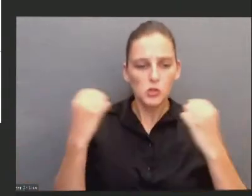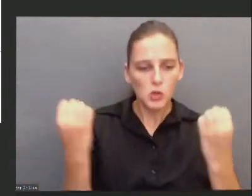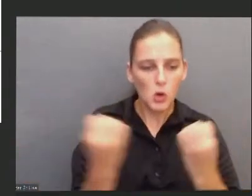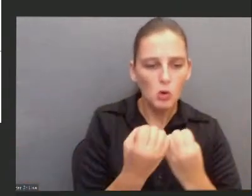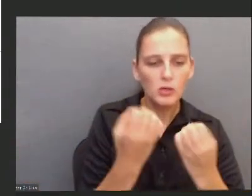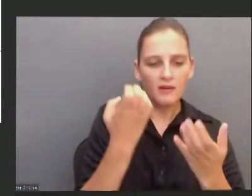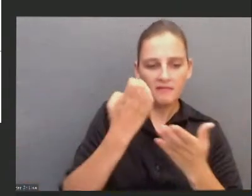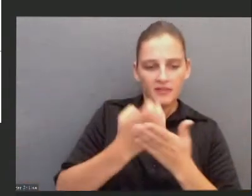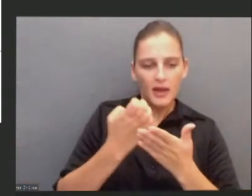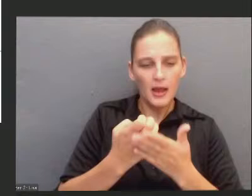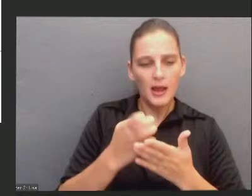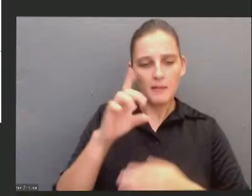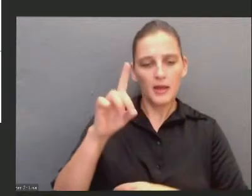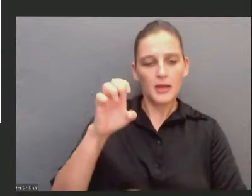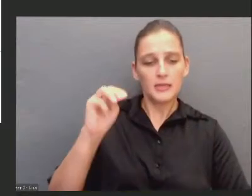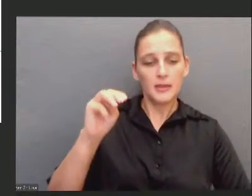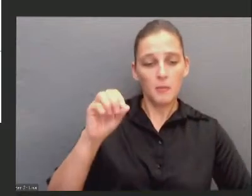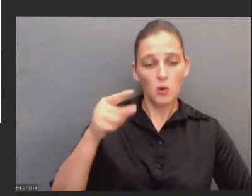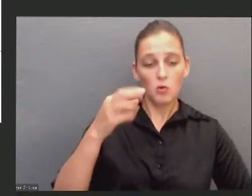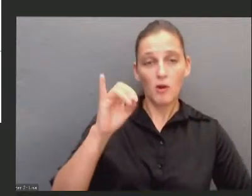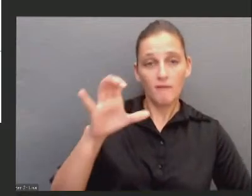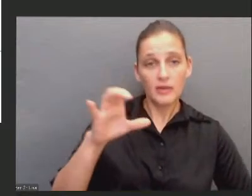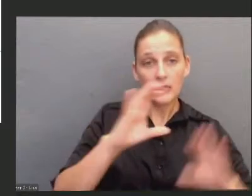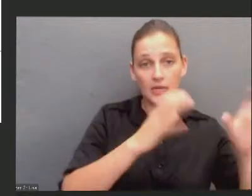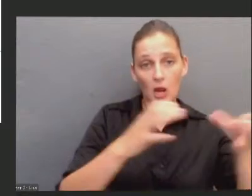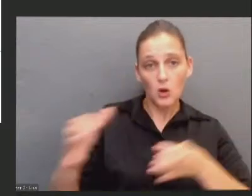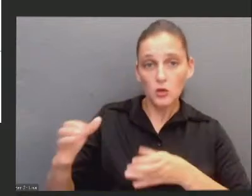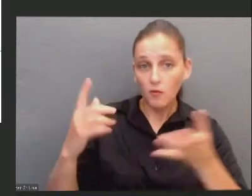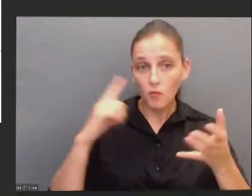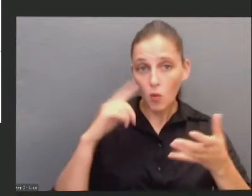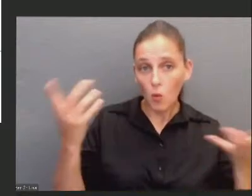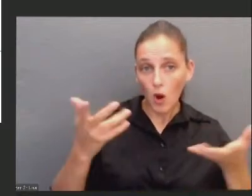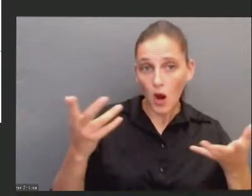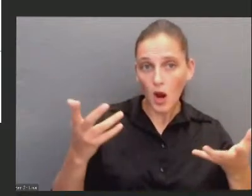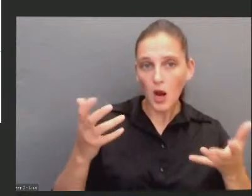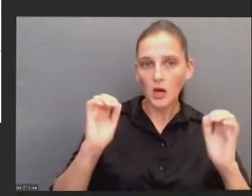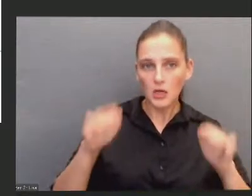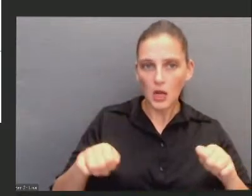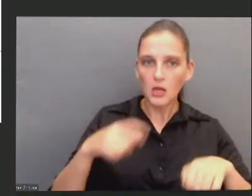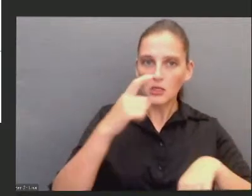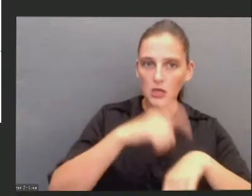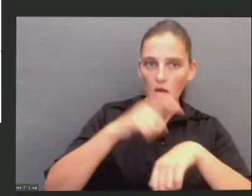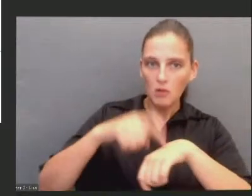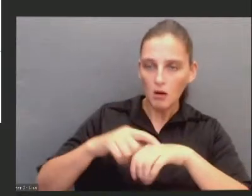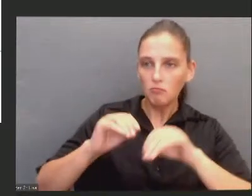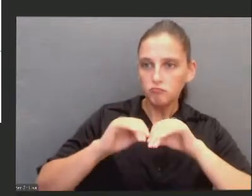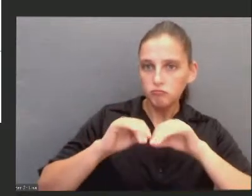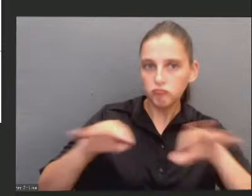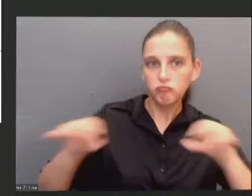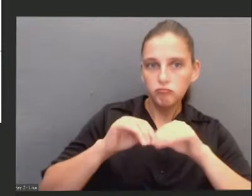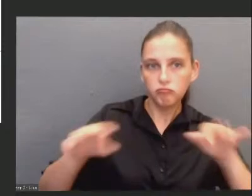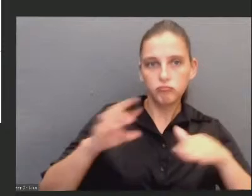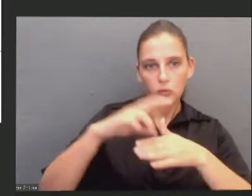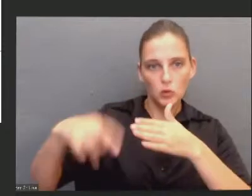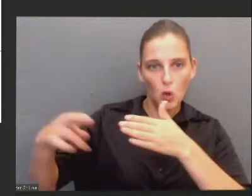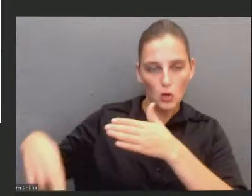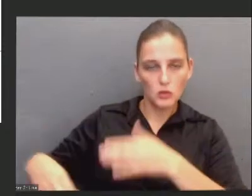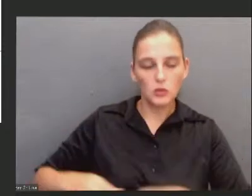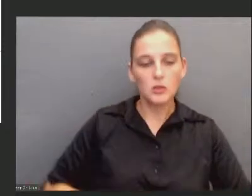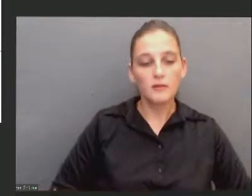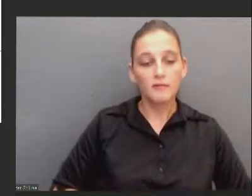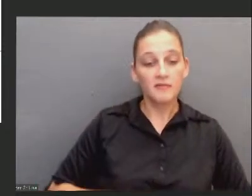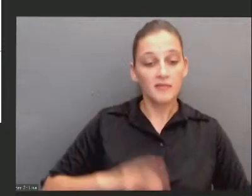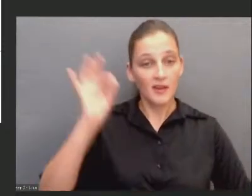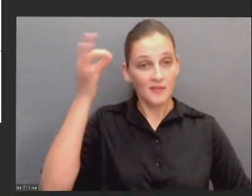timeliness, accuracy, and disaggregation, which will be a theme here of data elements. And federal agencies and programs should absolutely be